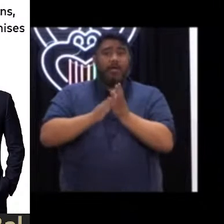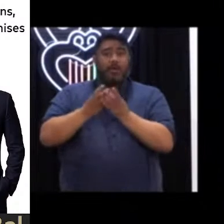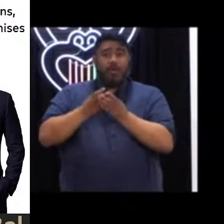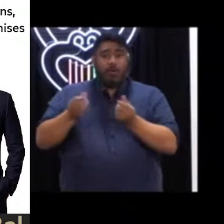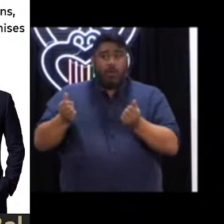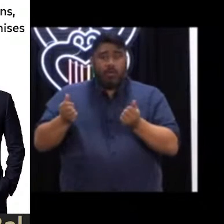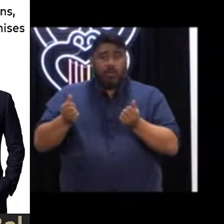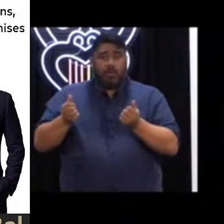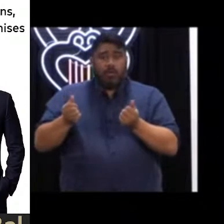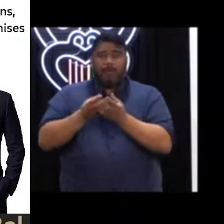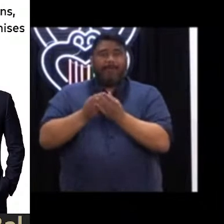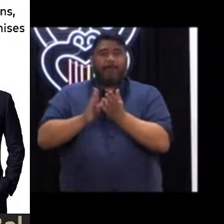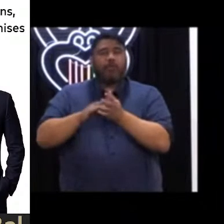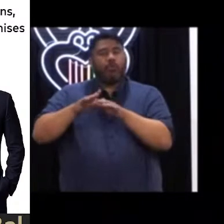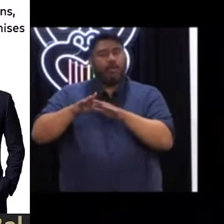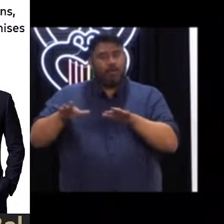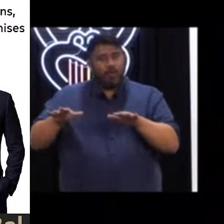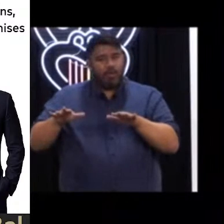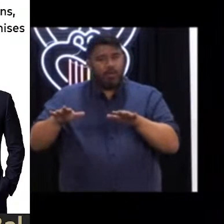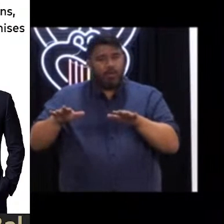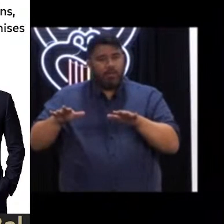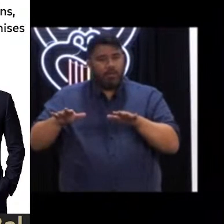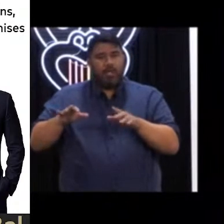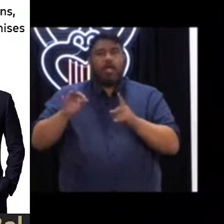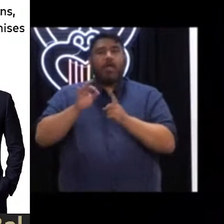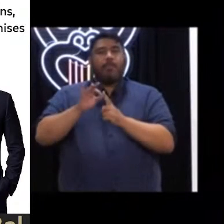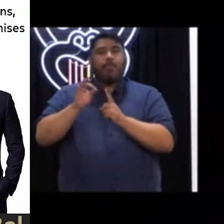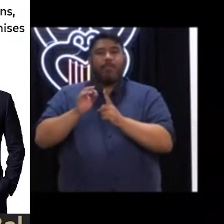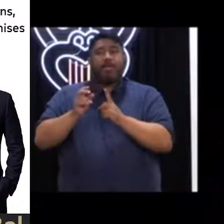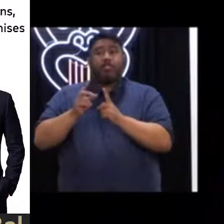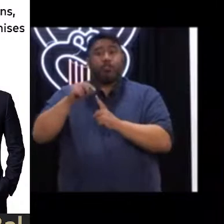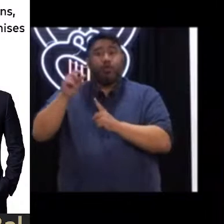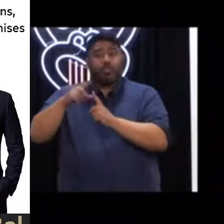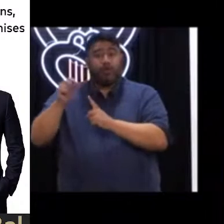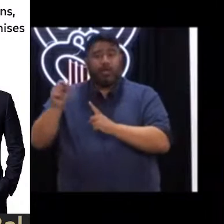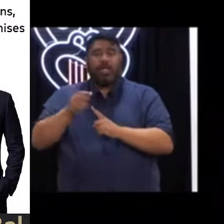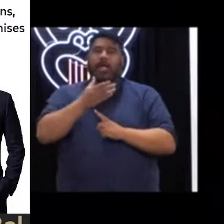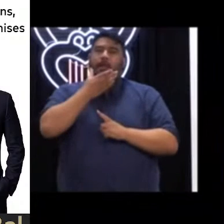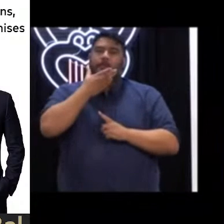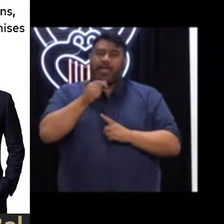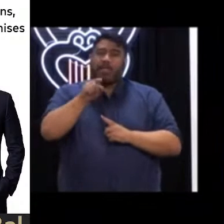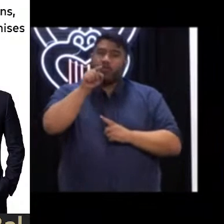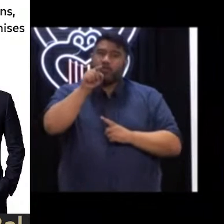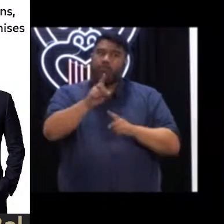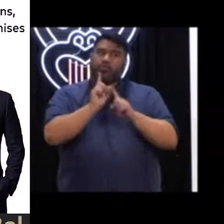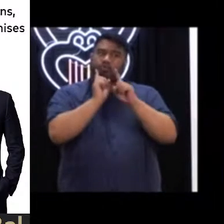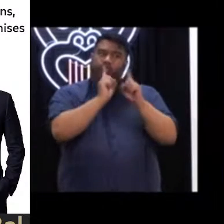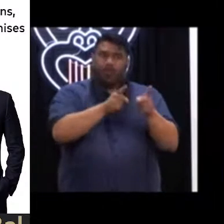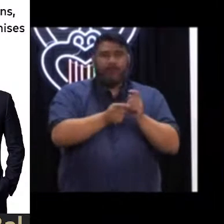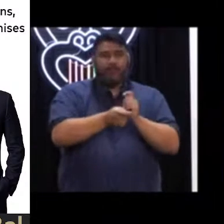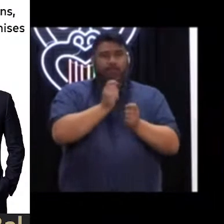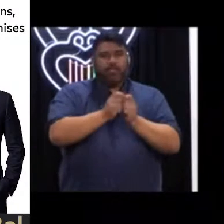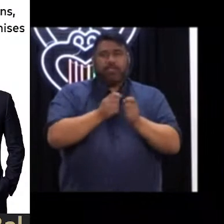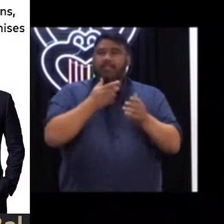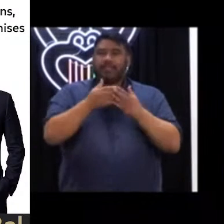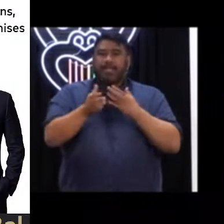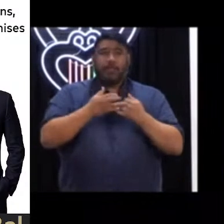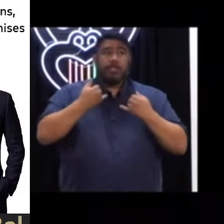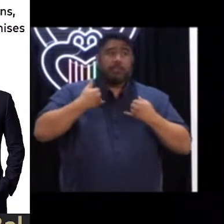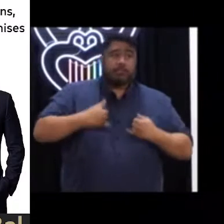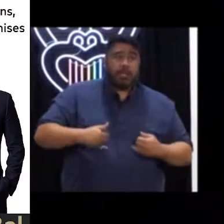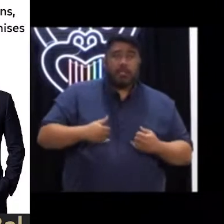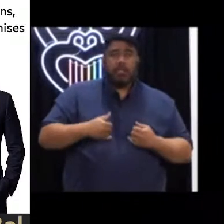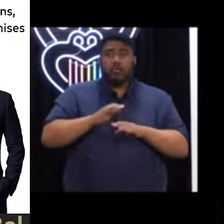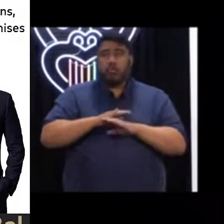have symptoms, please do and go get a test. If you receive an invitation to be tested, even if you have no symptoms, I